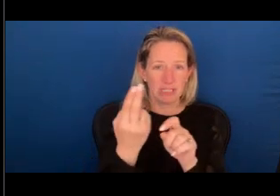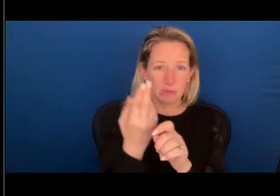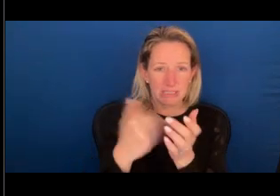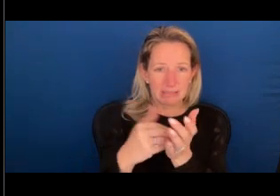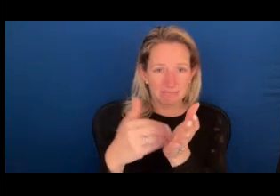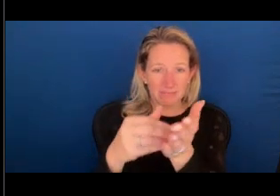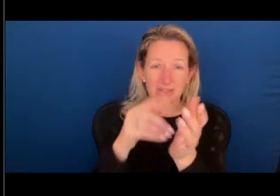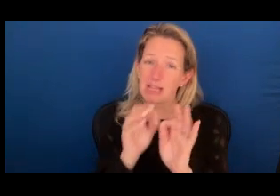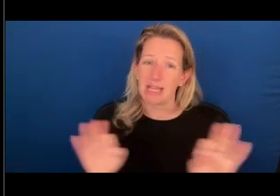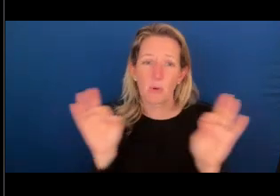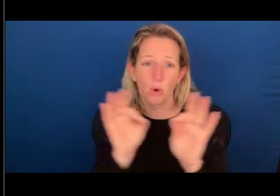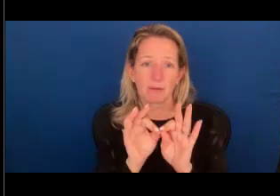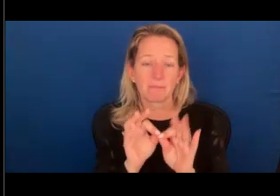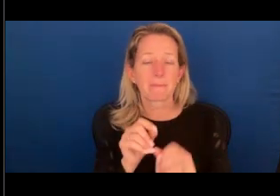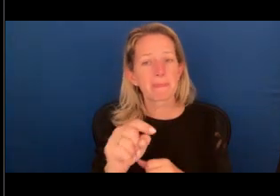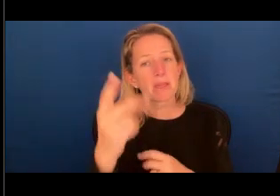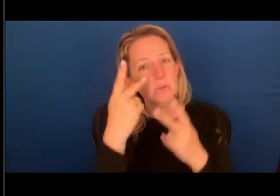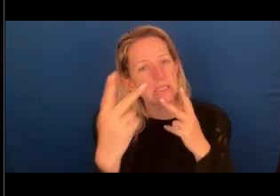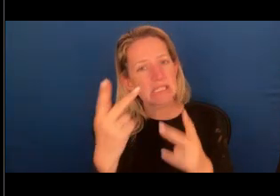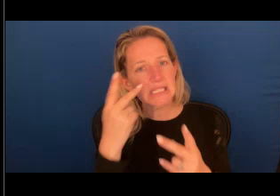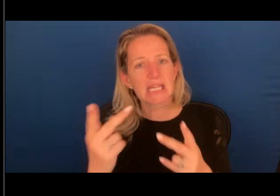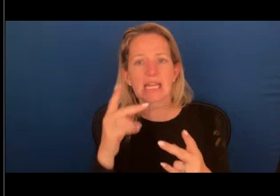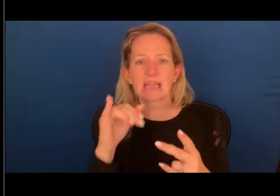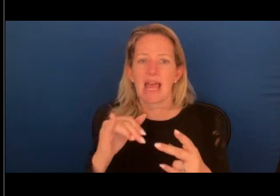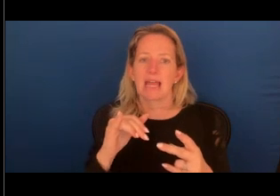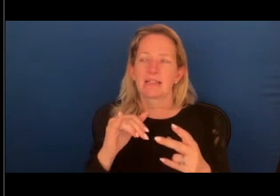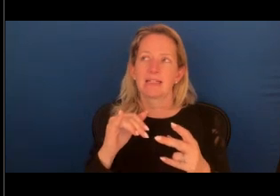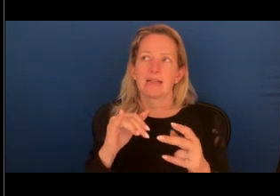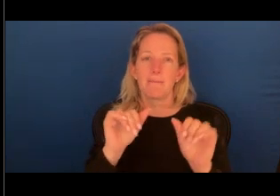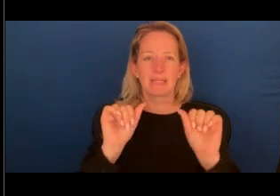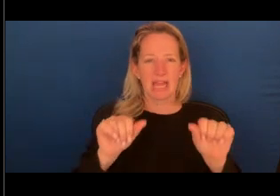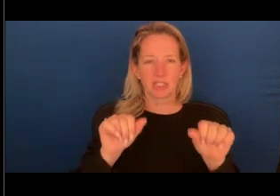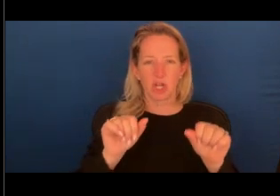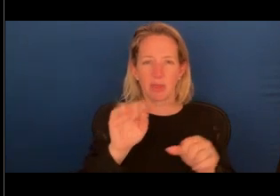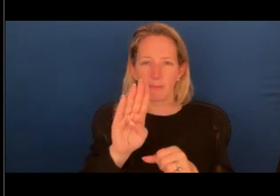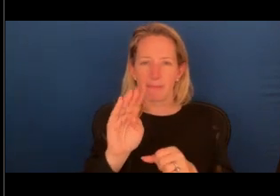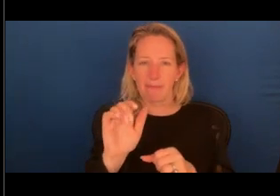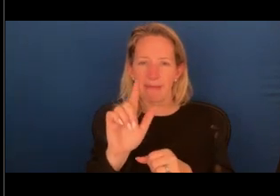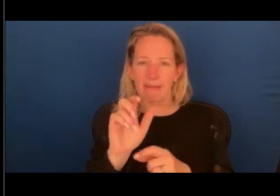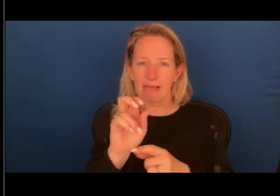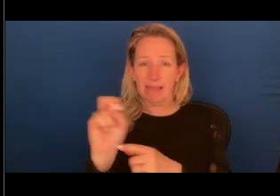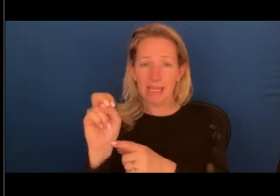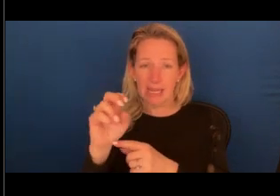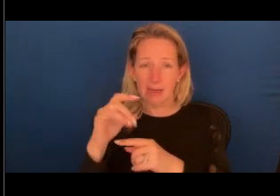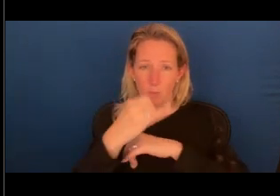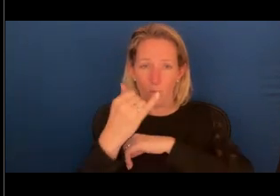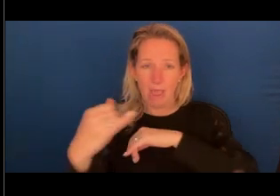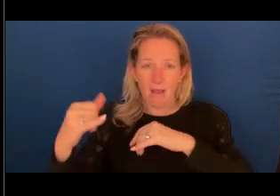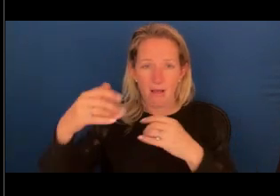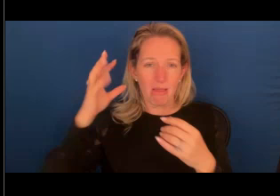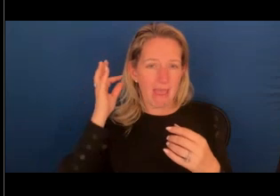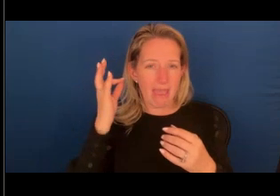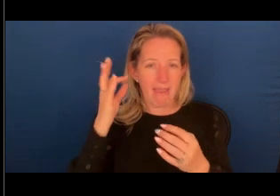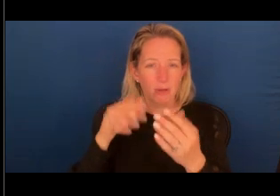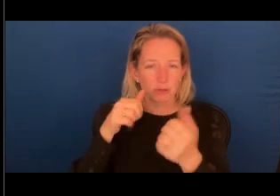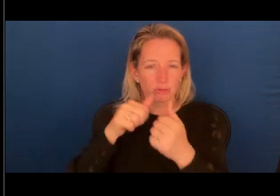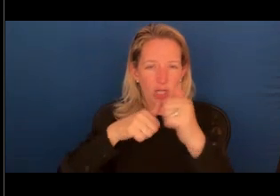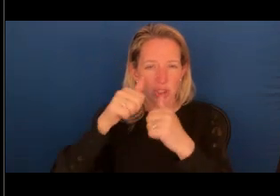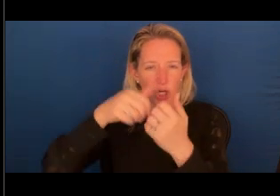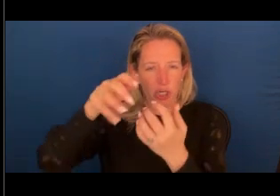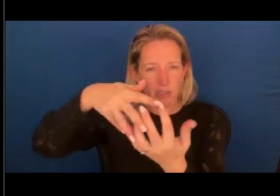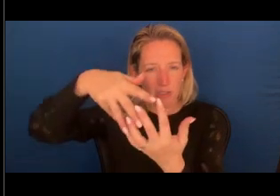the potential of that baleen whale hair structures, which you can control the another force, hydrodynamic